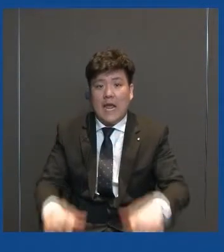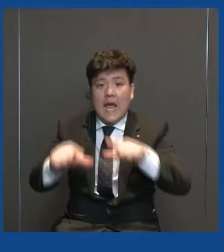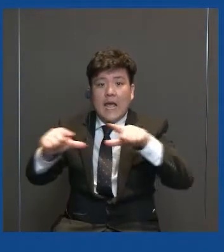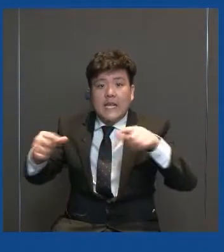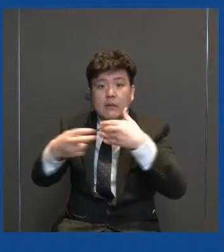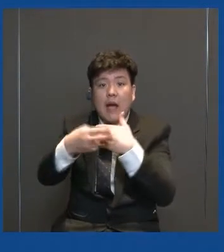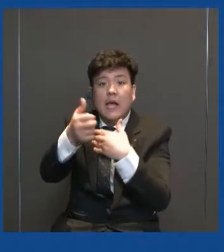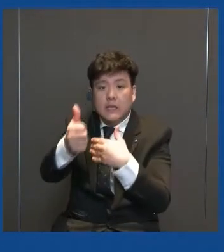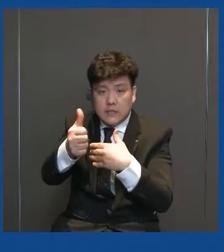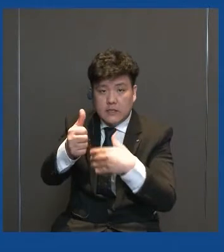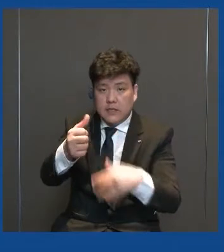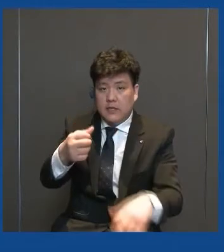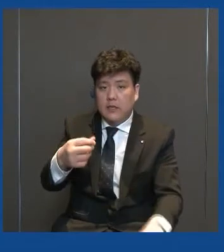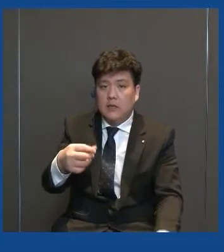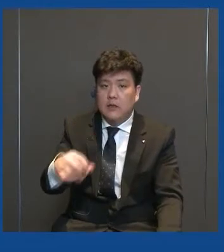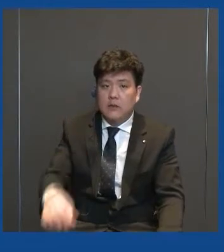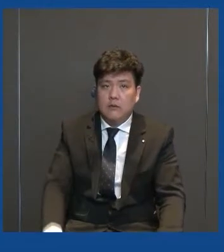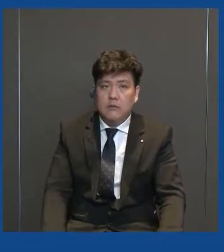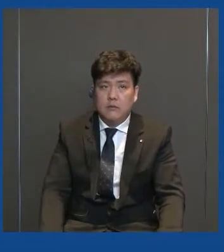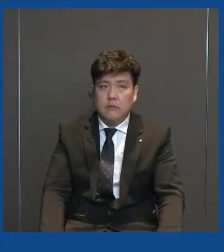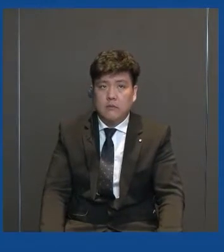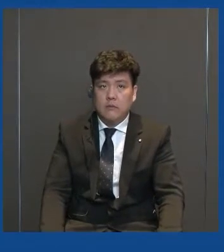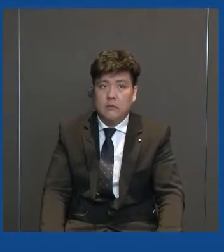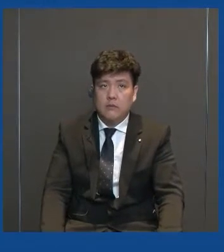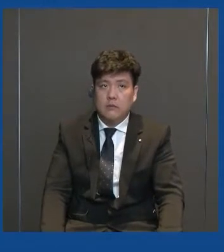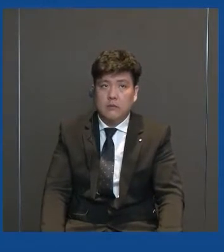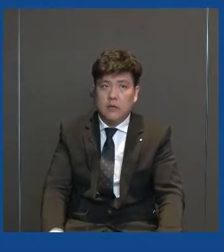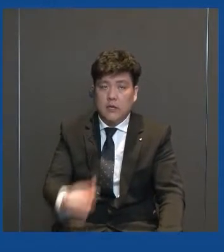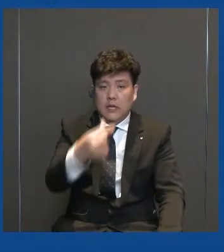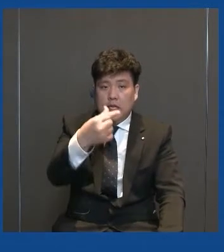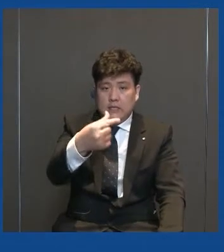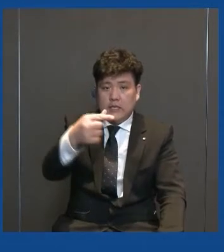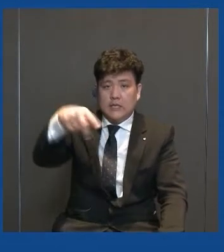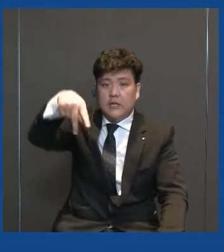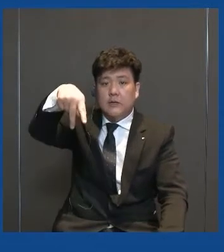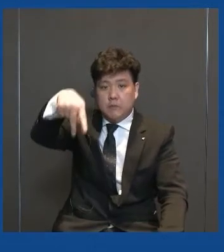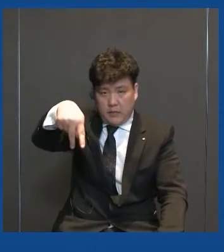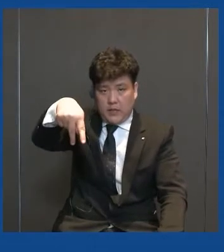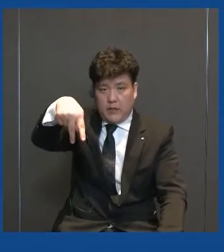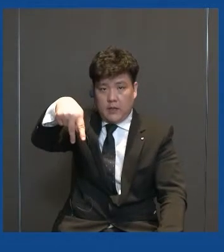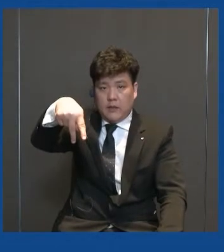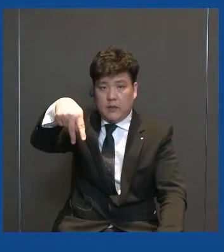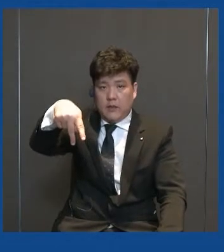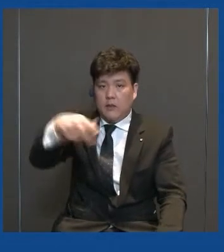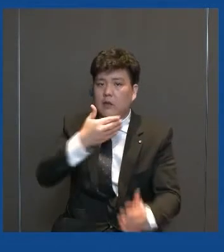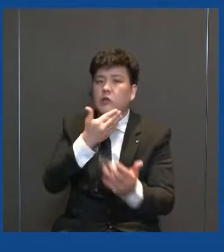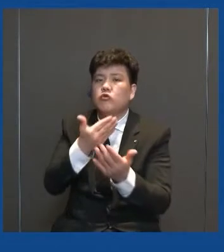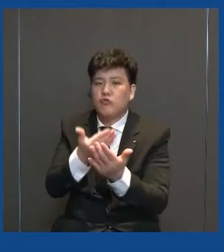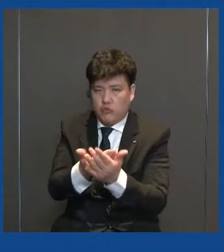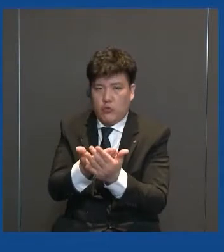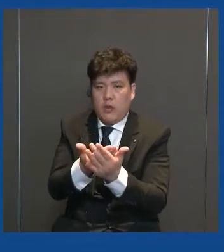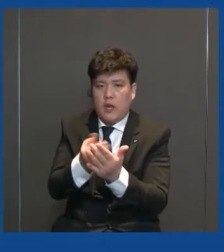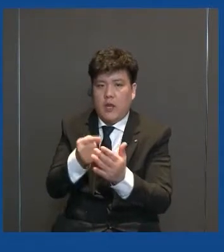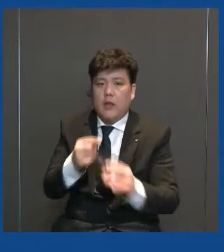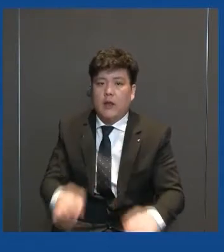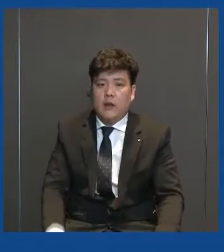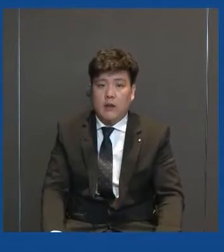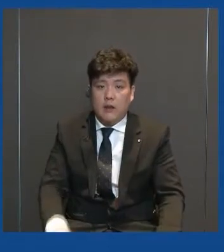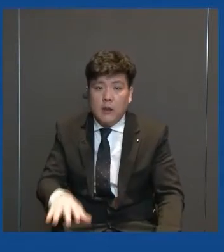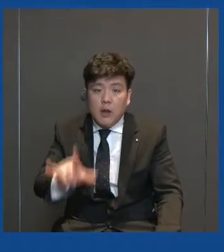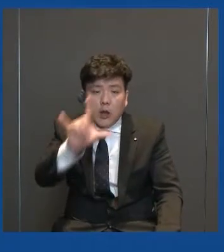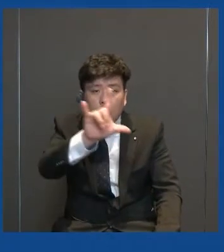of contact for the patients in the Danish healthcare system and handle many treatments in their